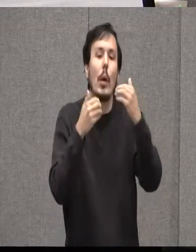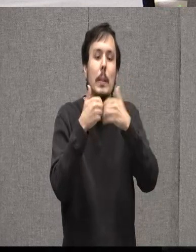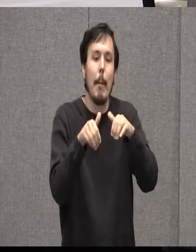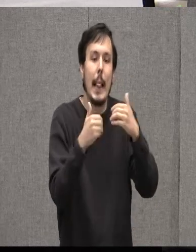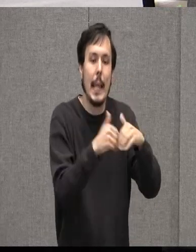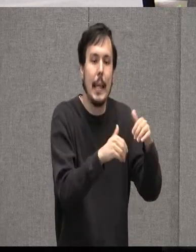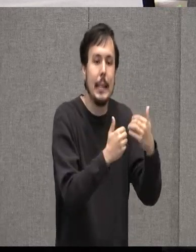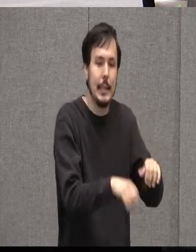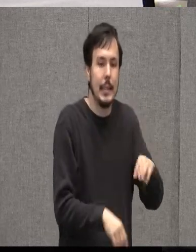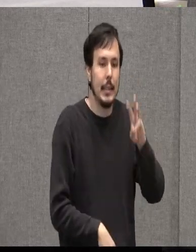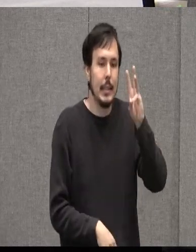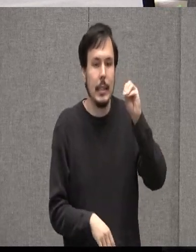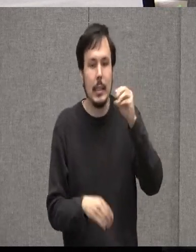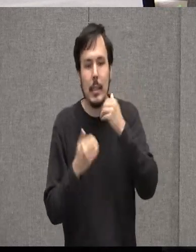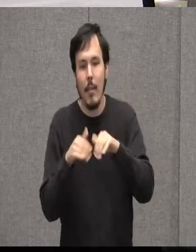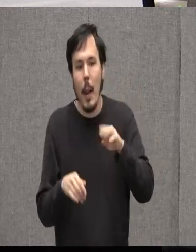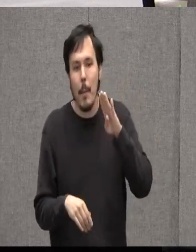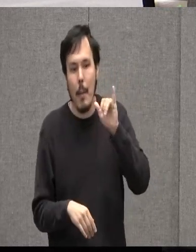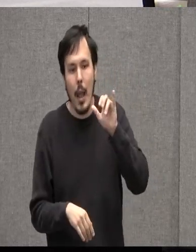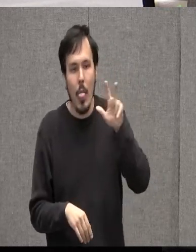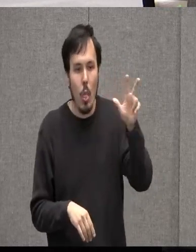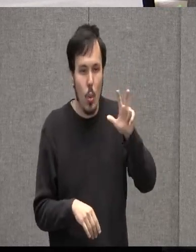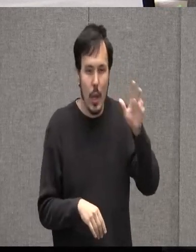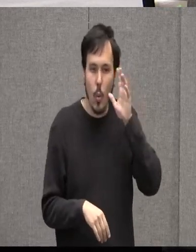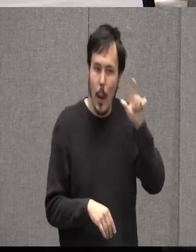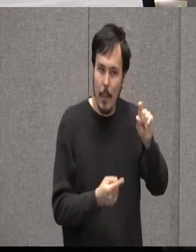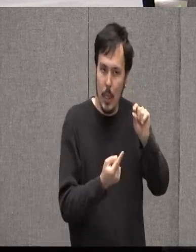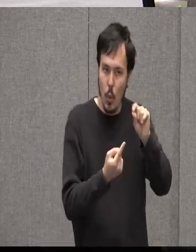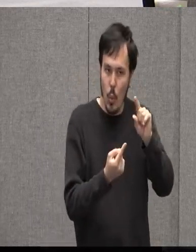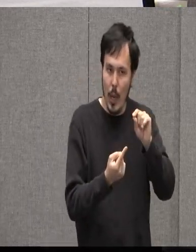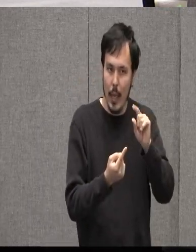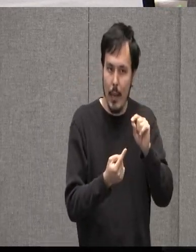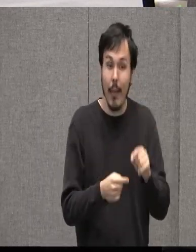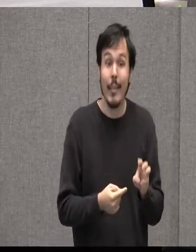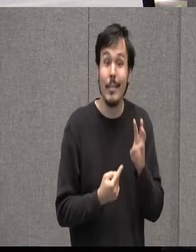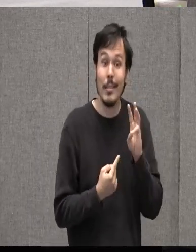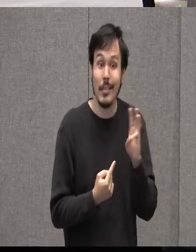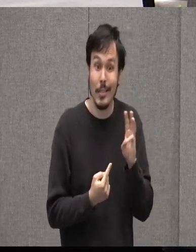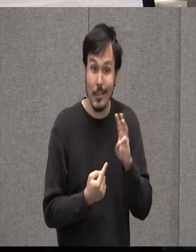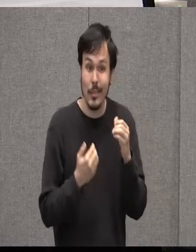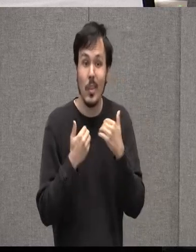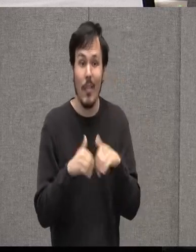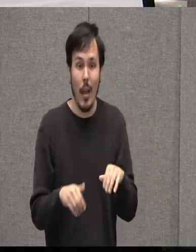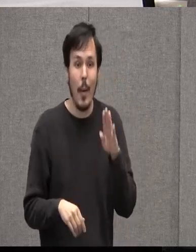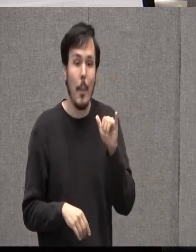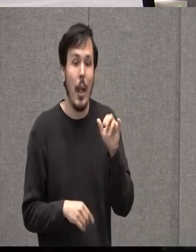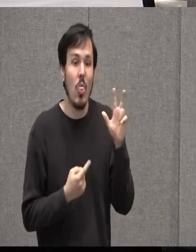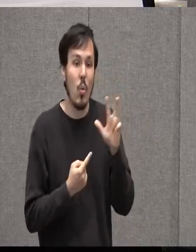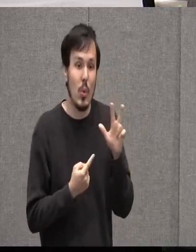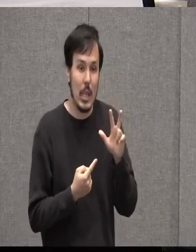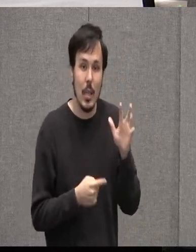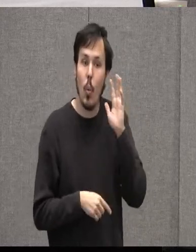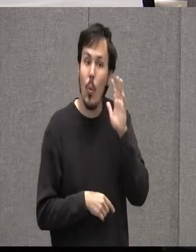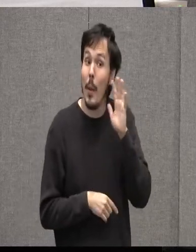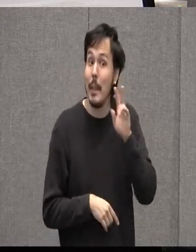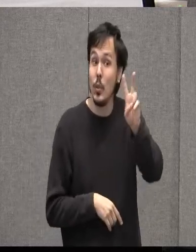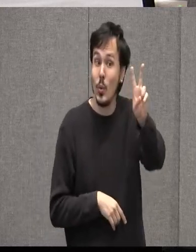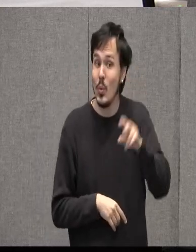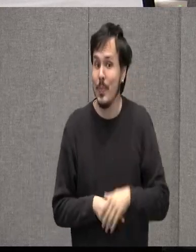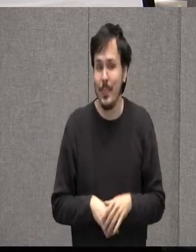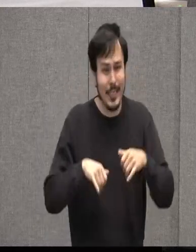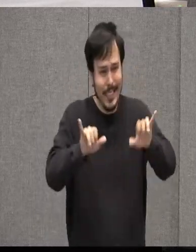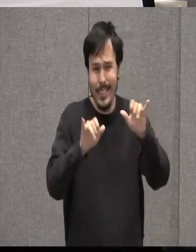might have set a problem up for yourself, a procedure. 66 divided by 3, 3 goes into